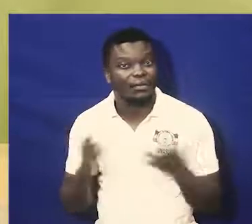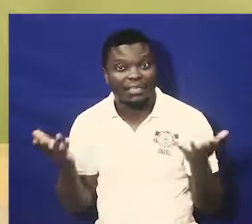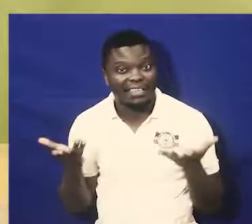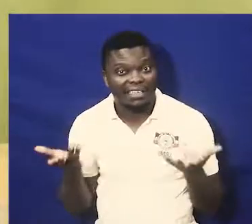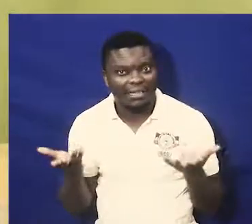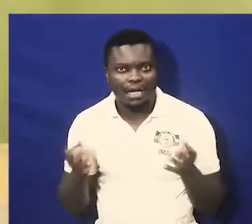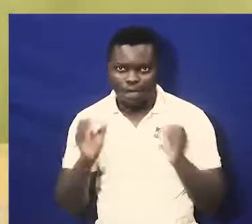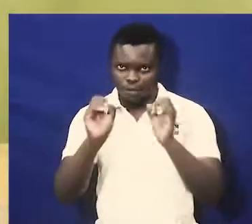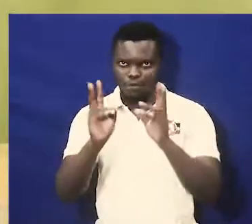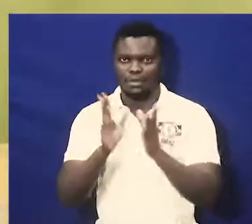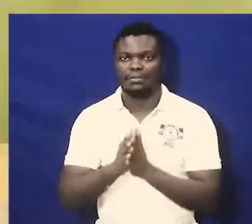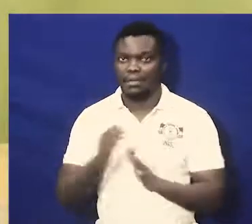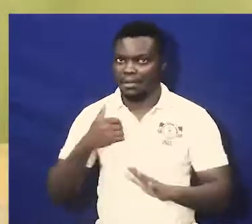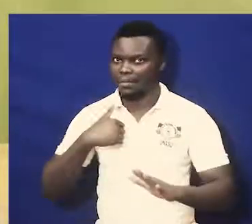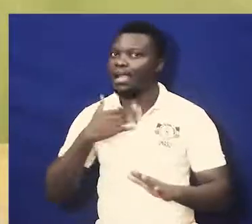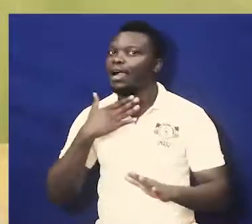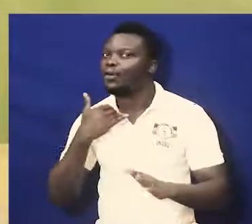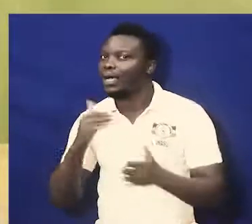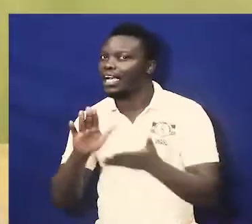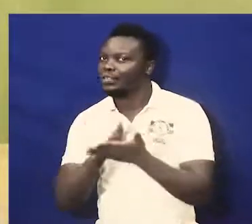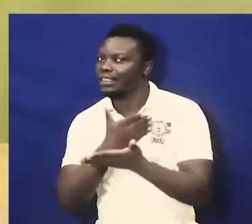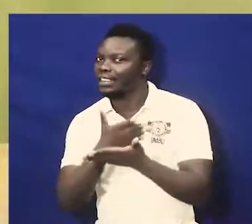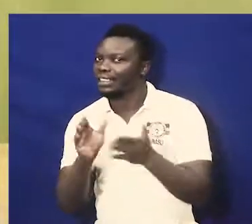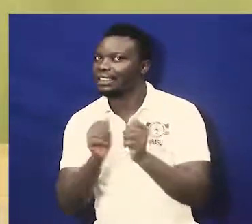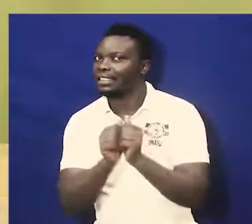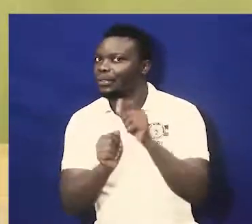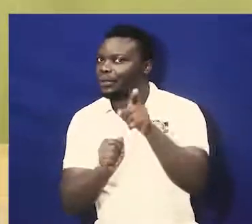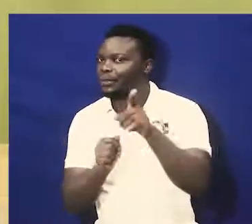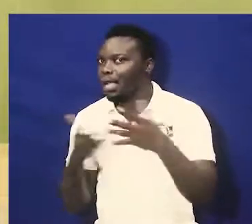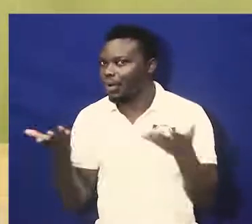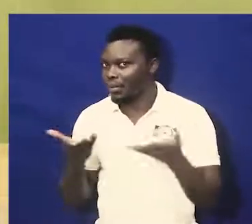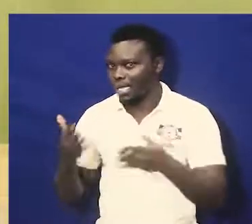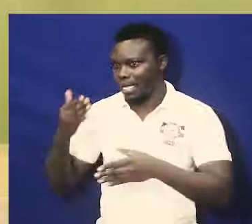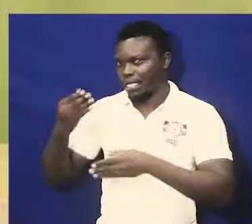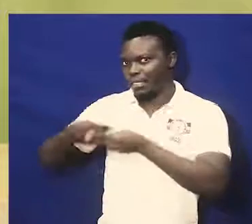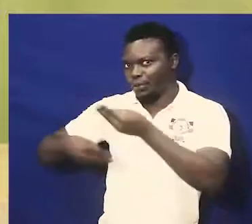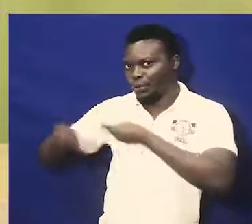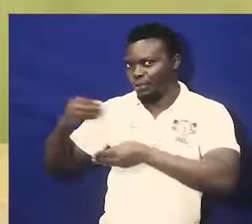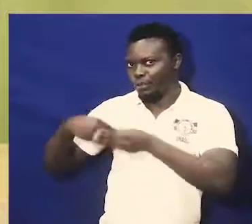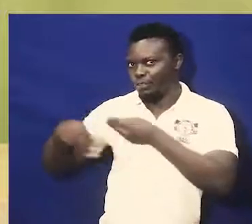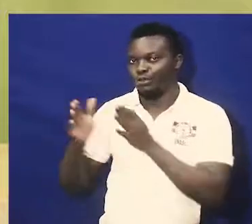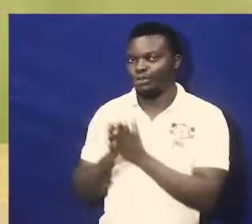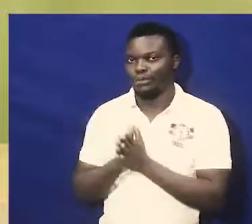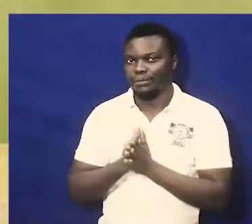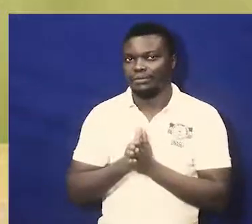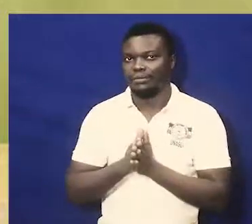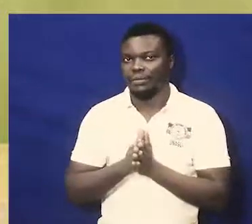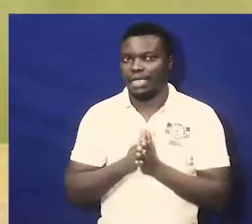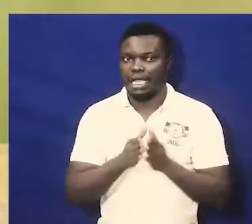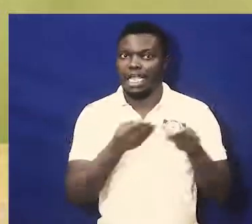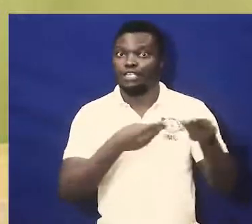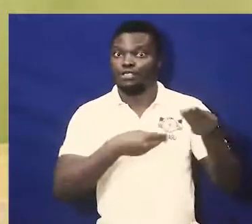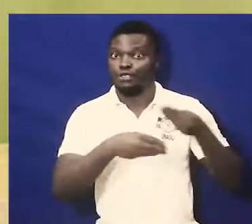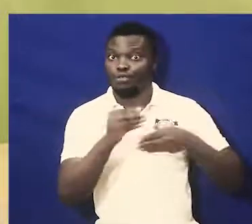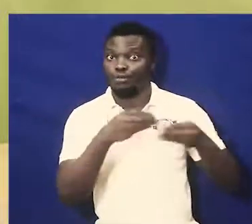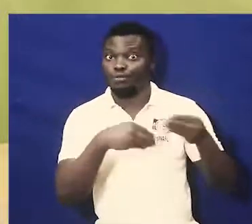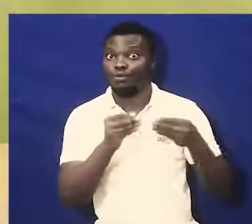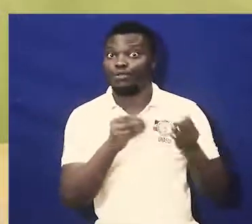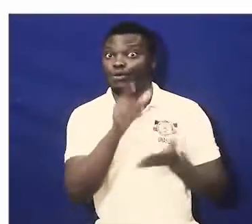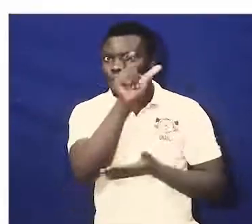I'm going to share with you where these shops or shopkeepers get their items